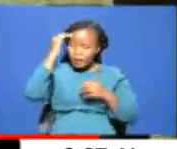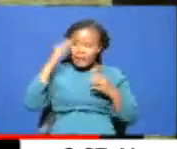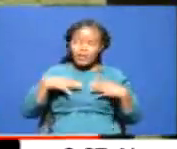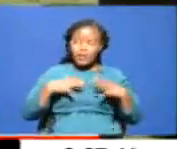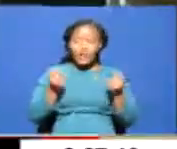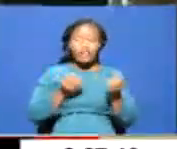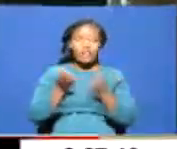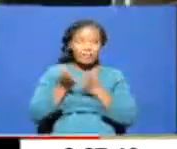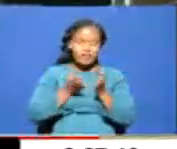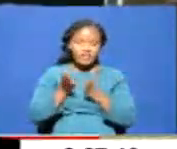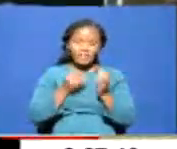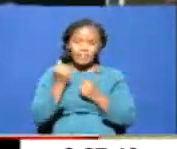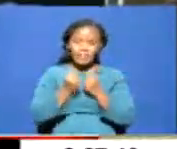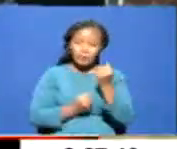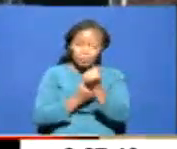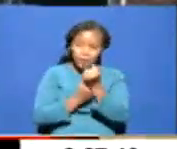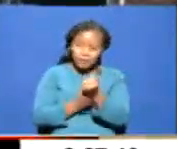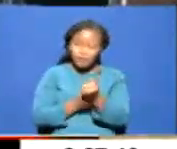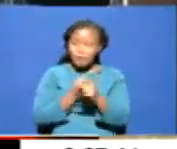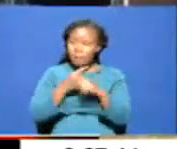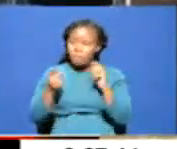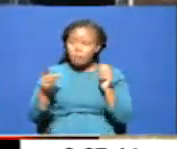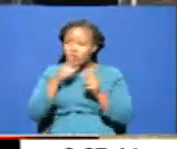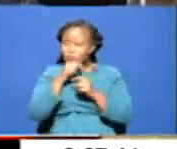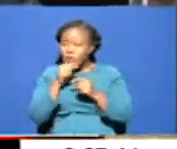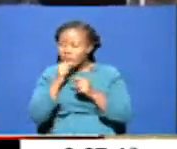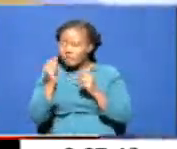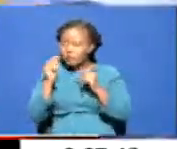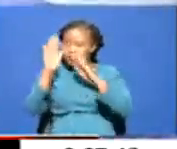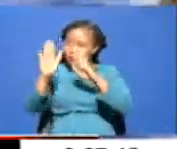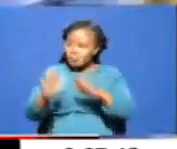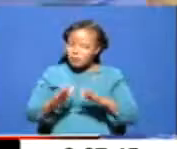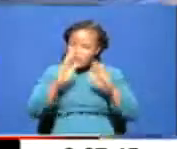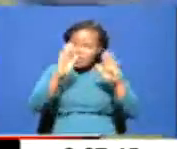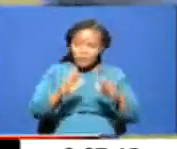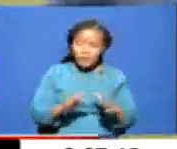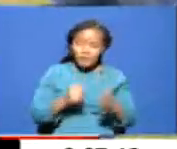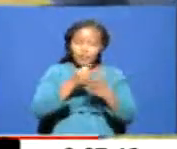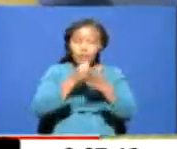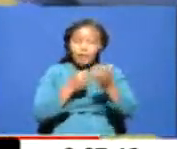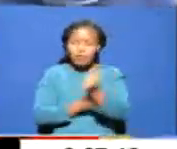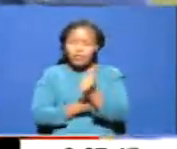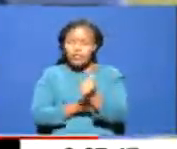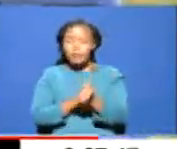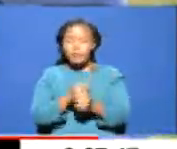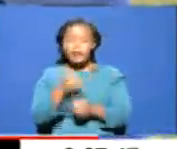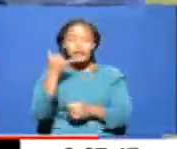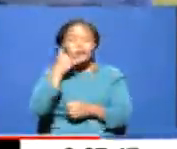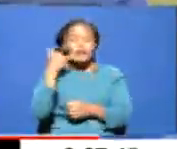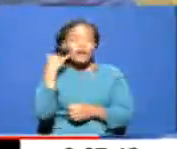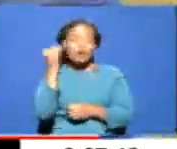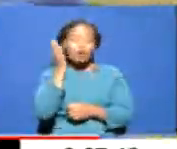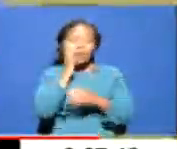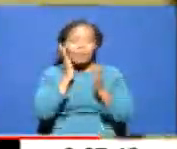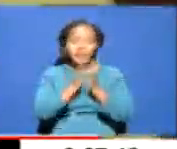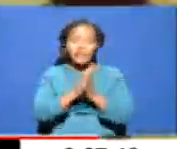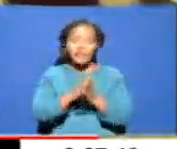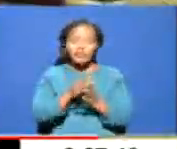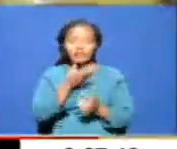assistance from the Boisterous Mental Health Campaign, founded by Nakuru Moms and Dads.